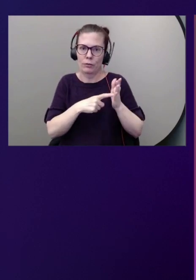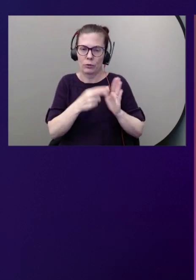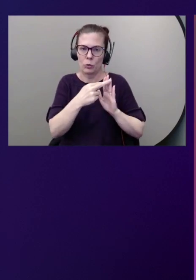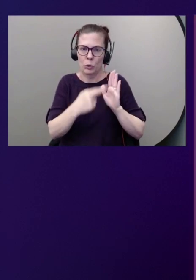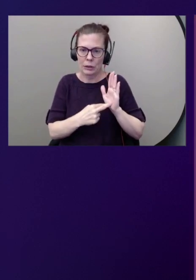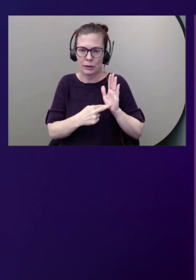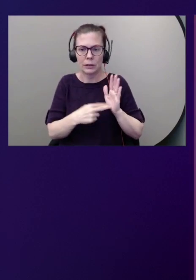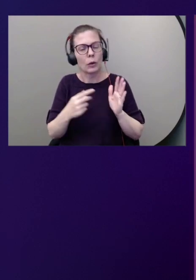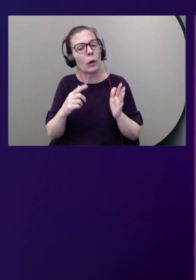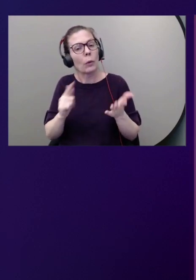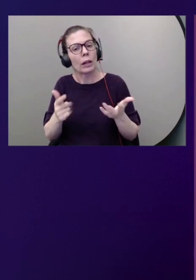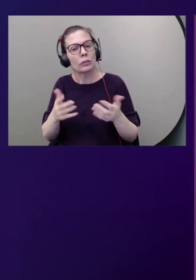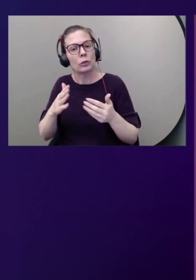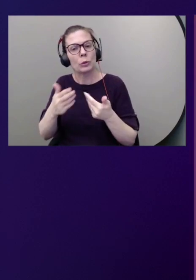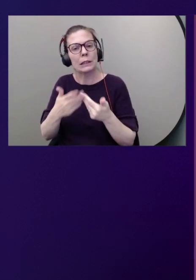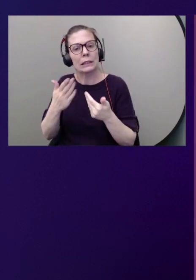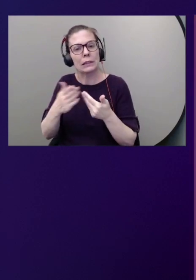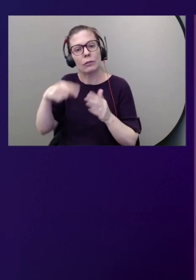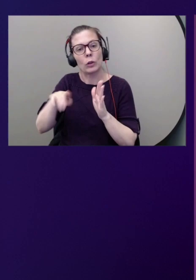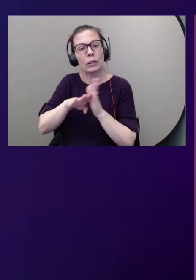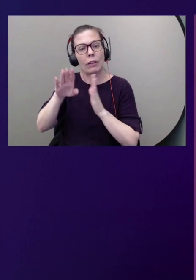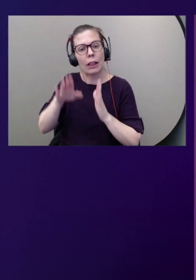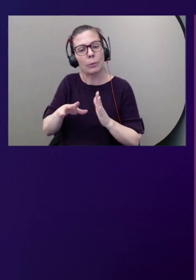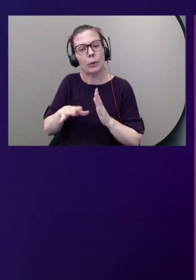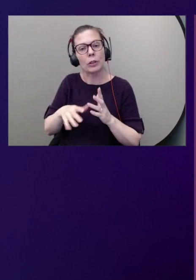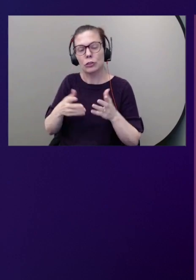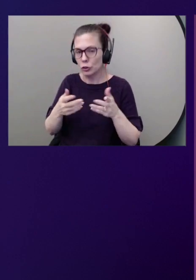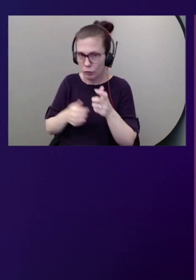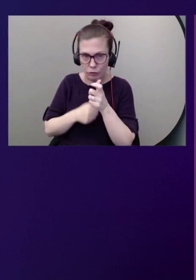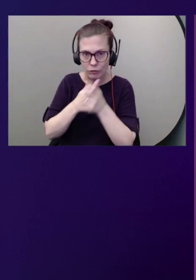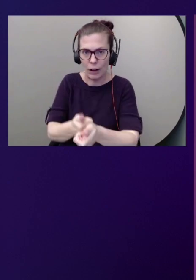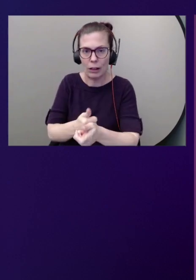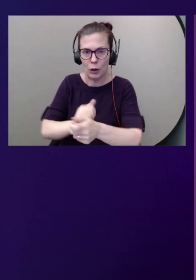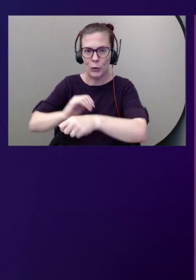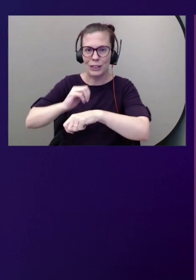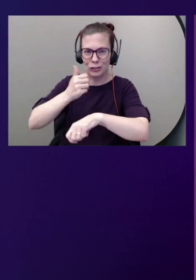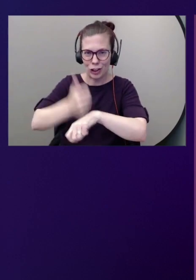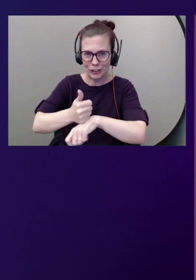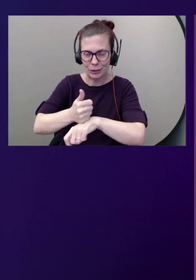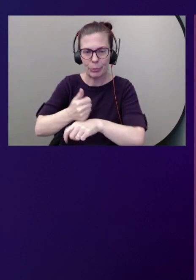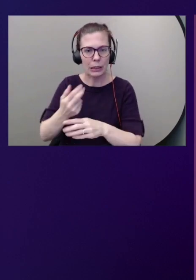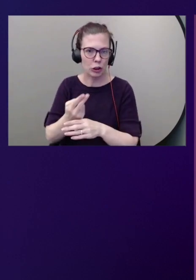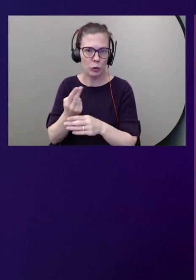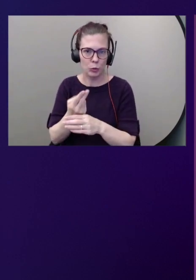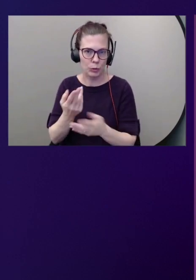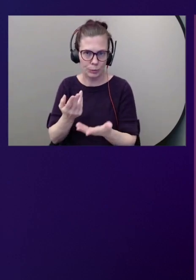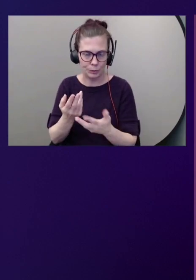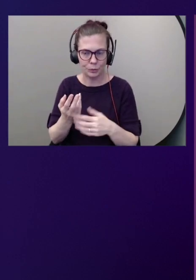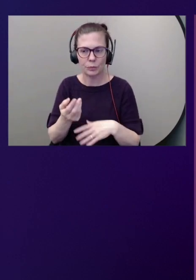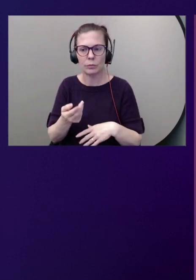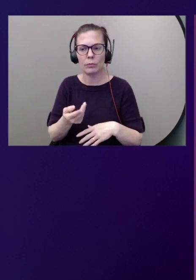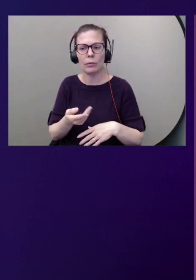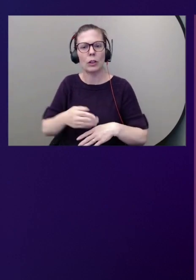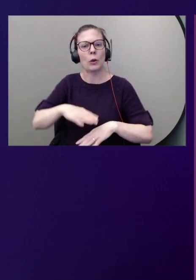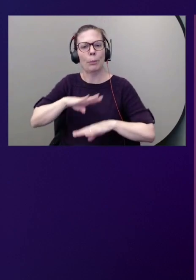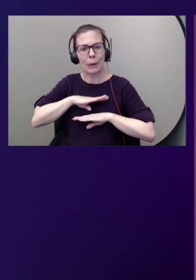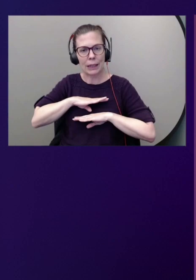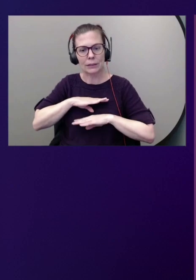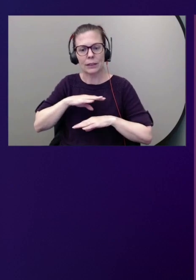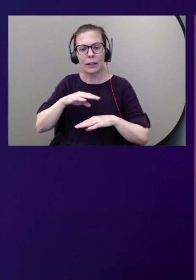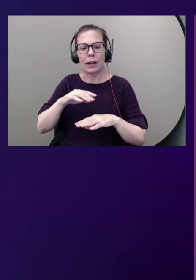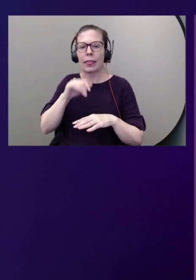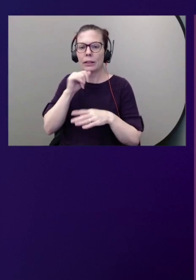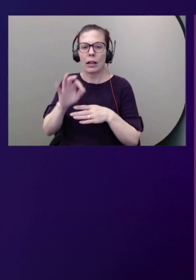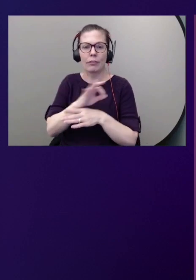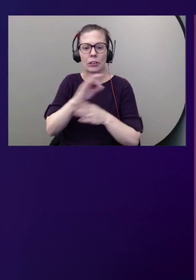for developers to just download the construct and be able to use it and meet the non-functional